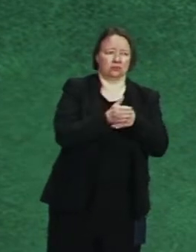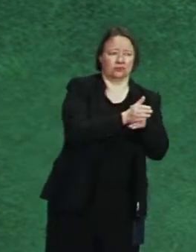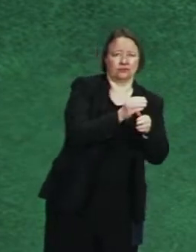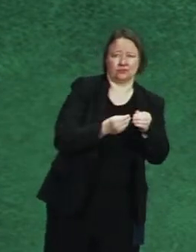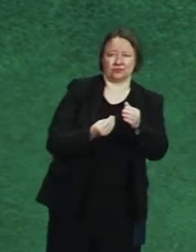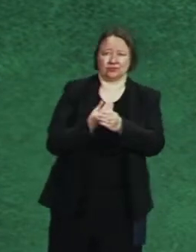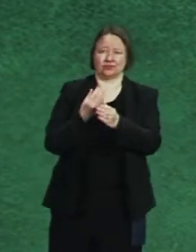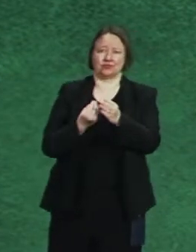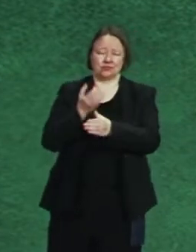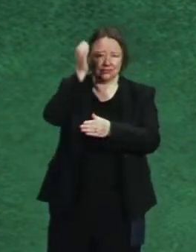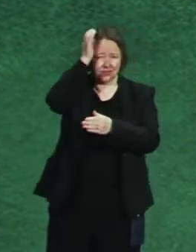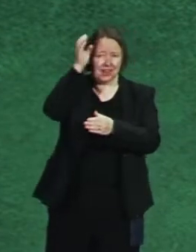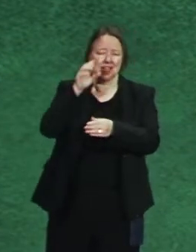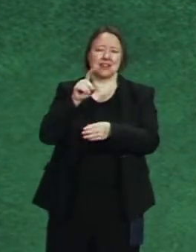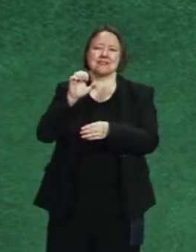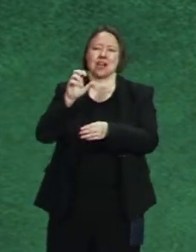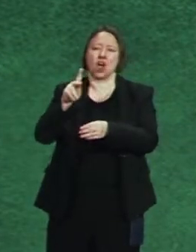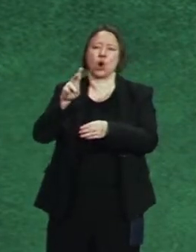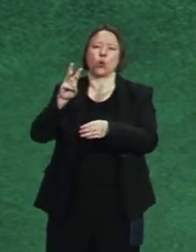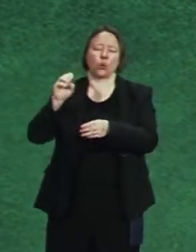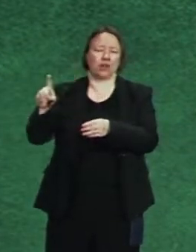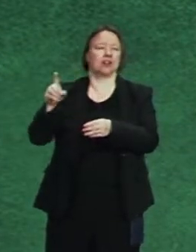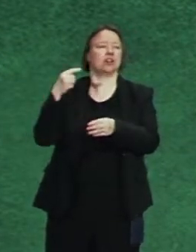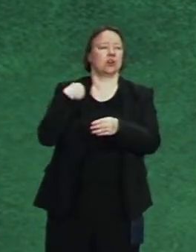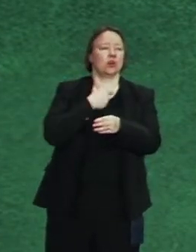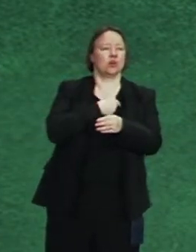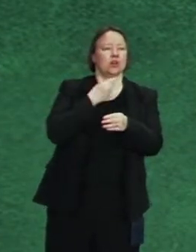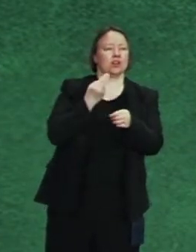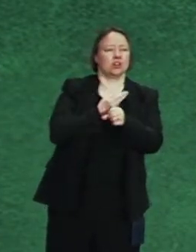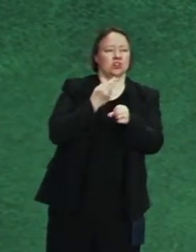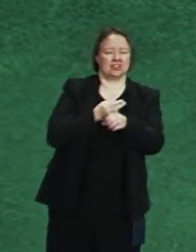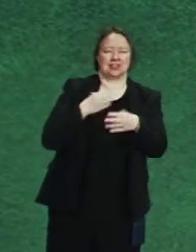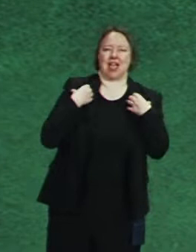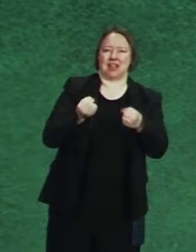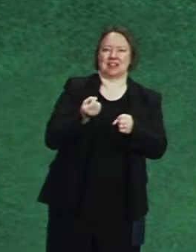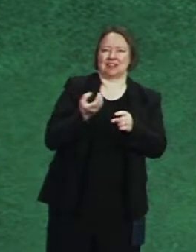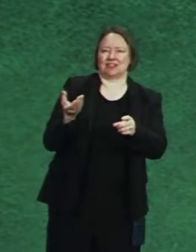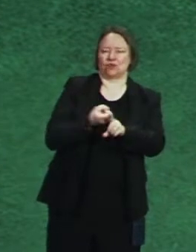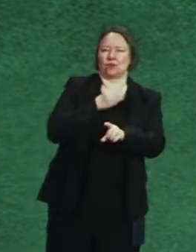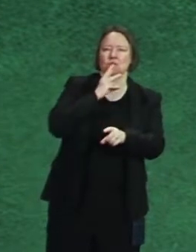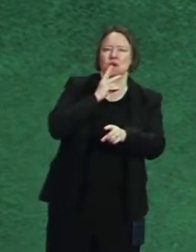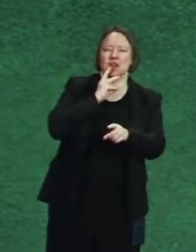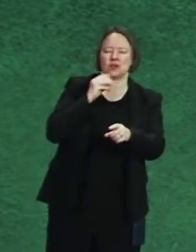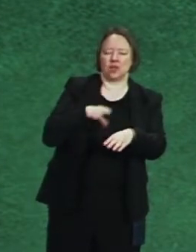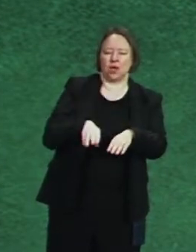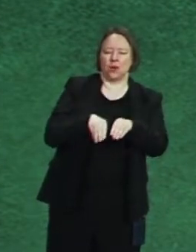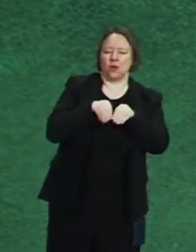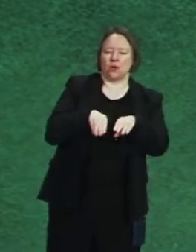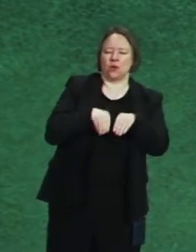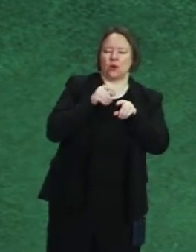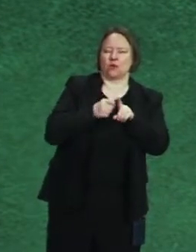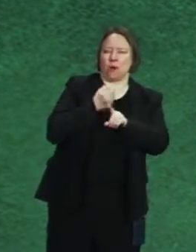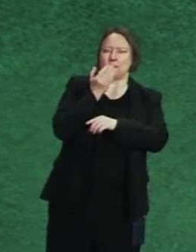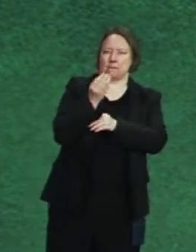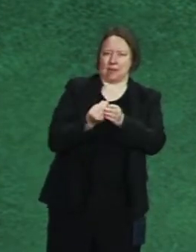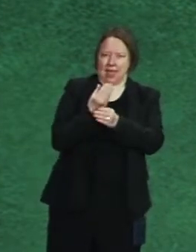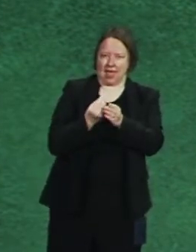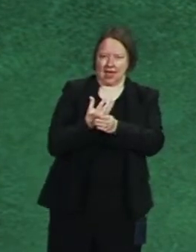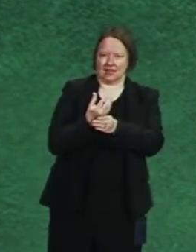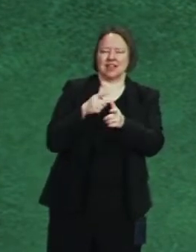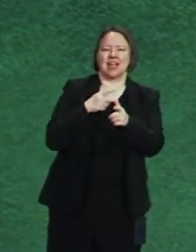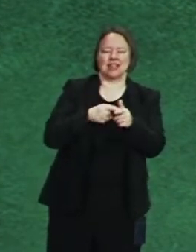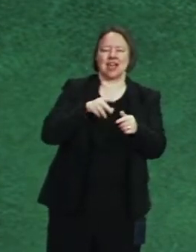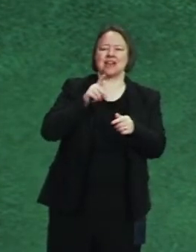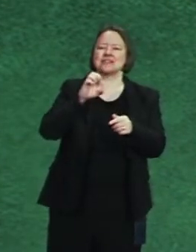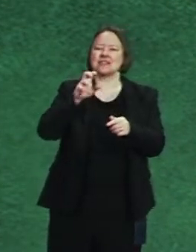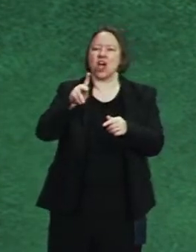duckweed. Useful microbes break down the nutrients in the water into forms that could be absorbed by the plants. The grown duckweed in the